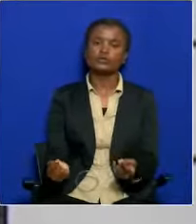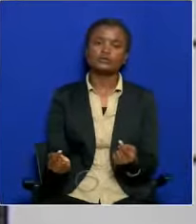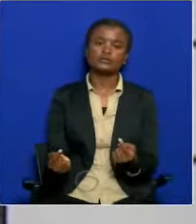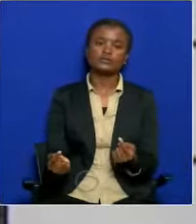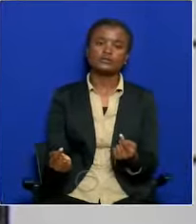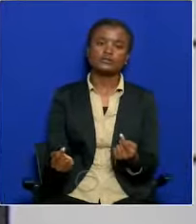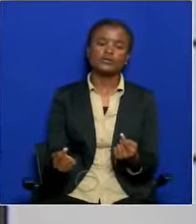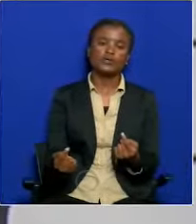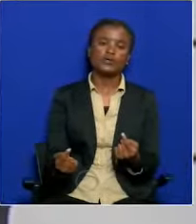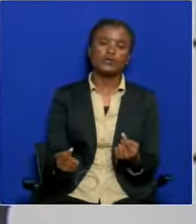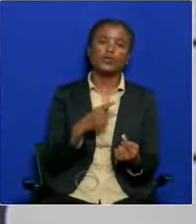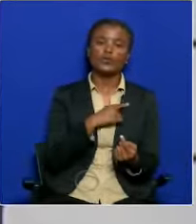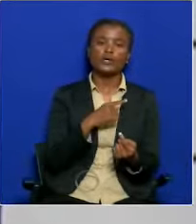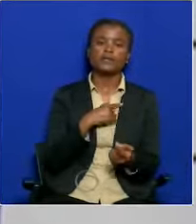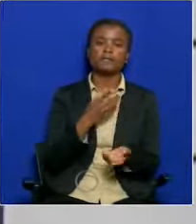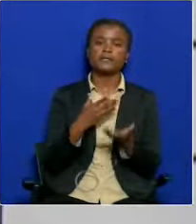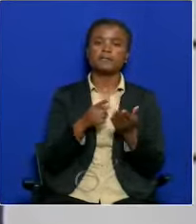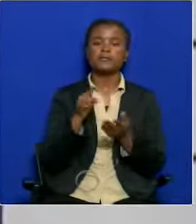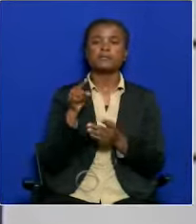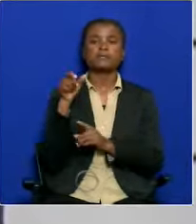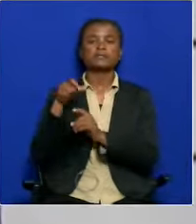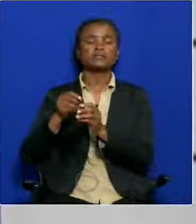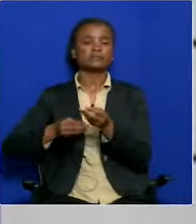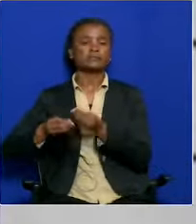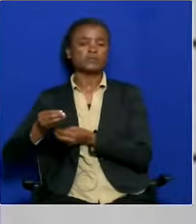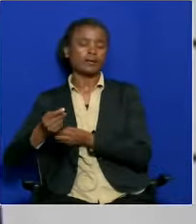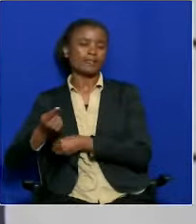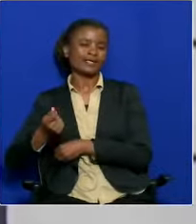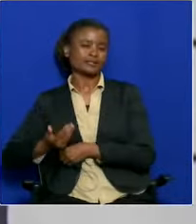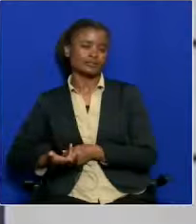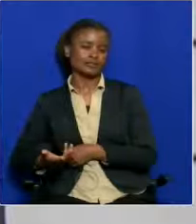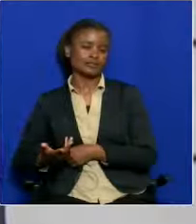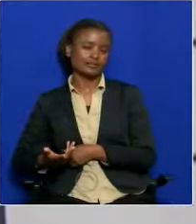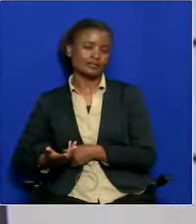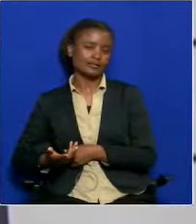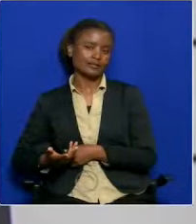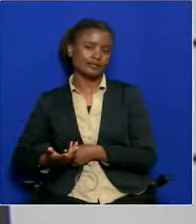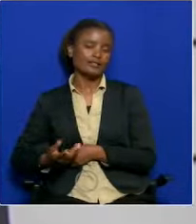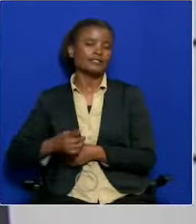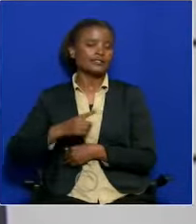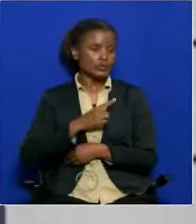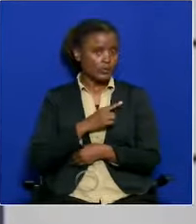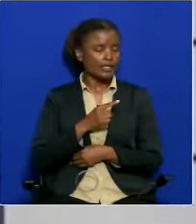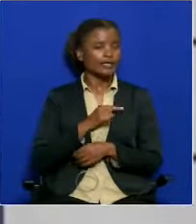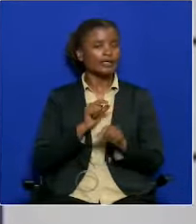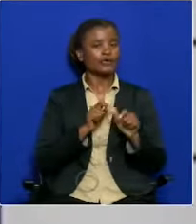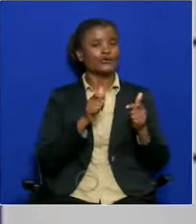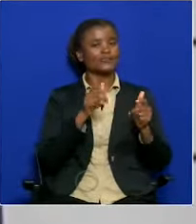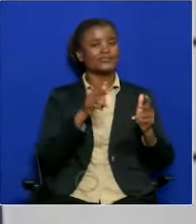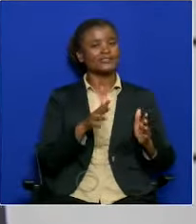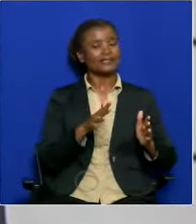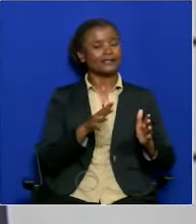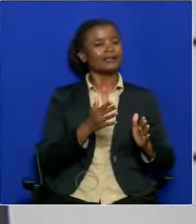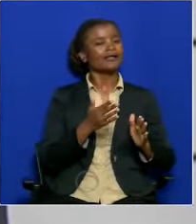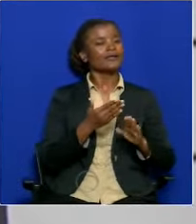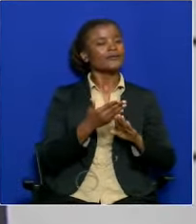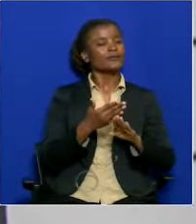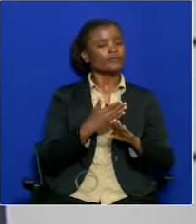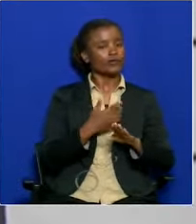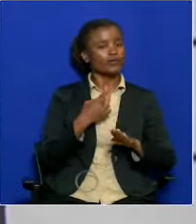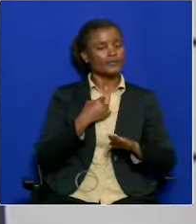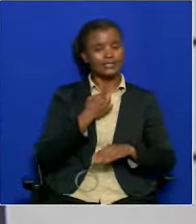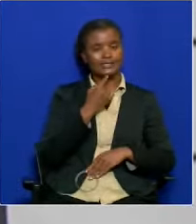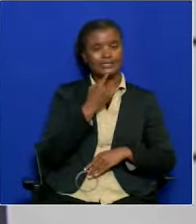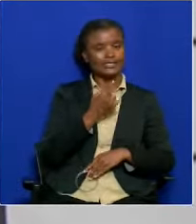is extorting money. That is why, commissioners, you heard me, I was no much very happy of the